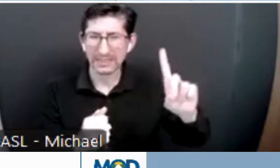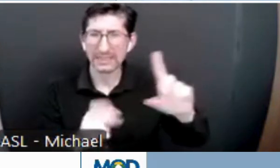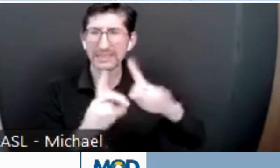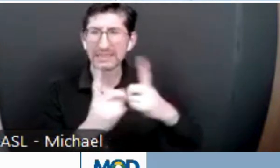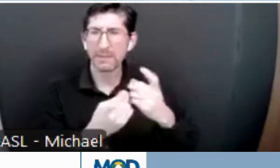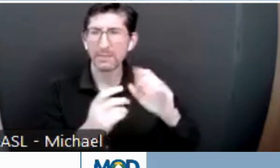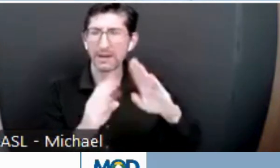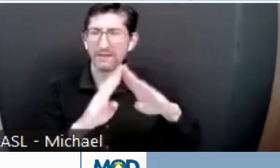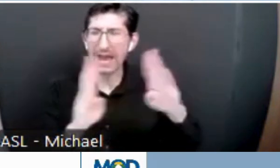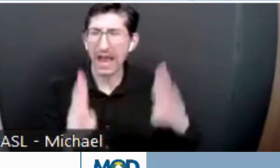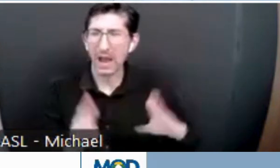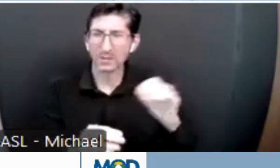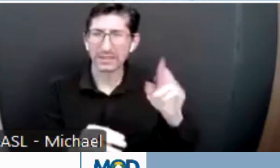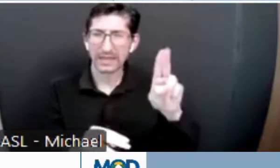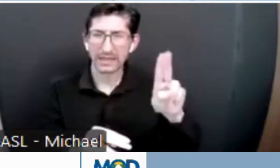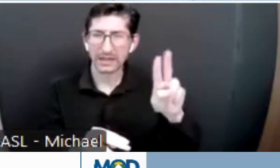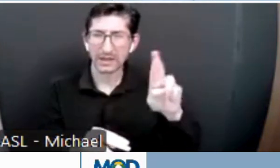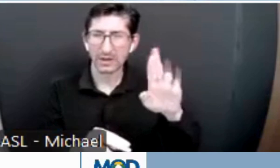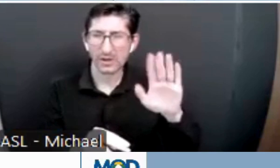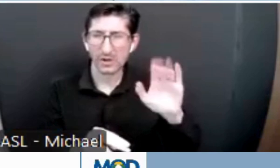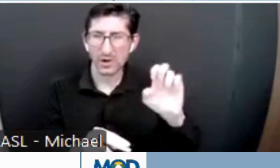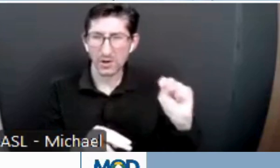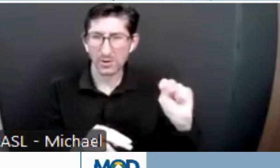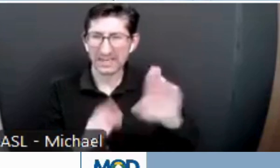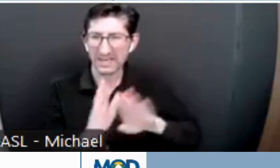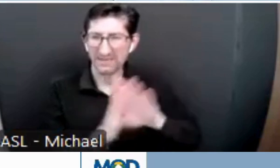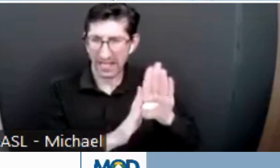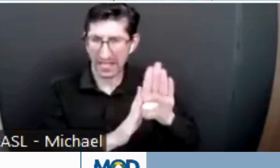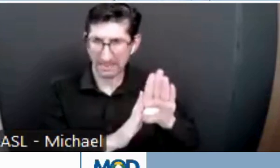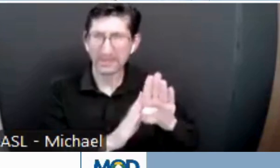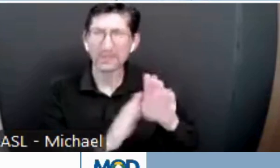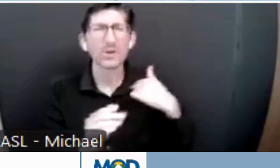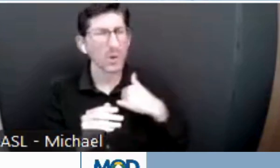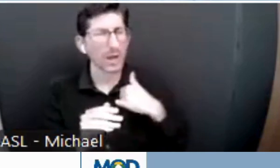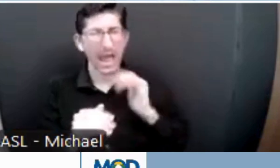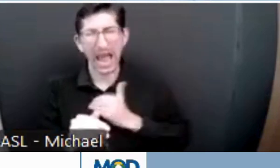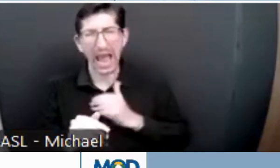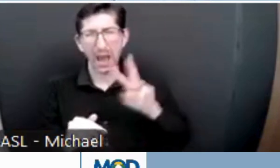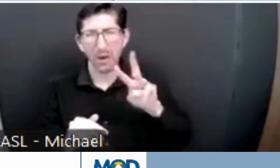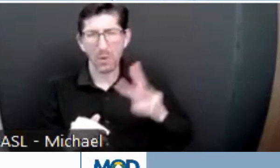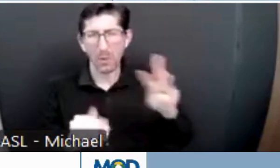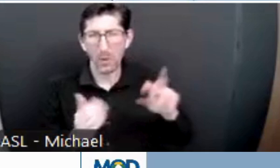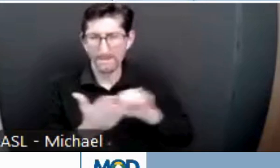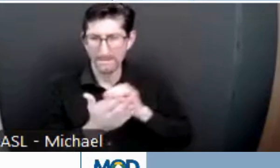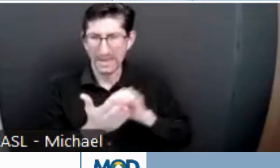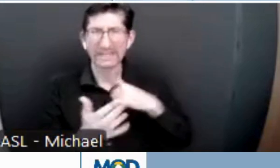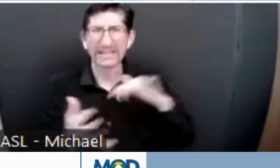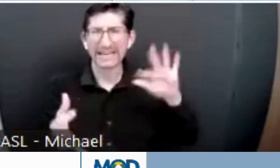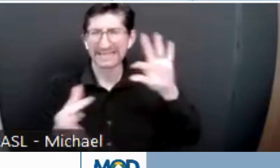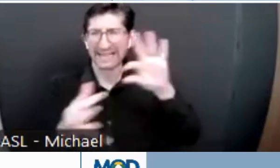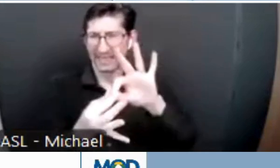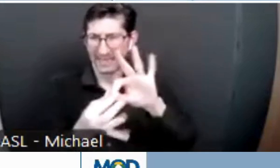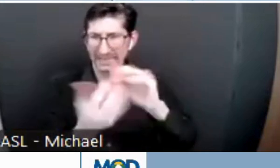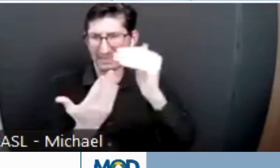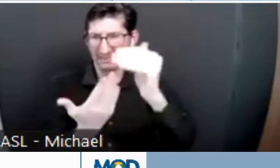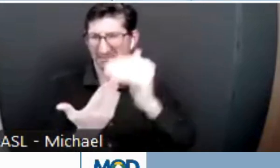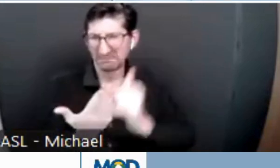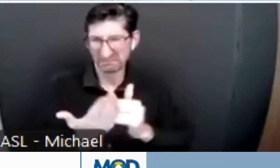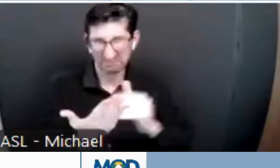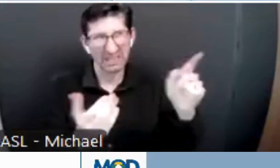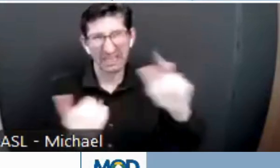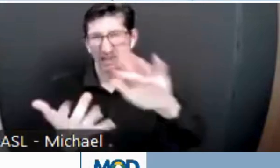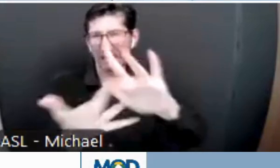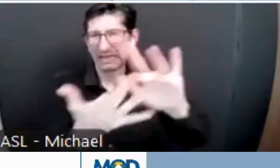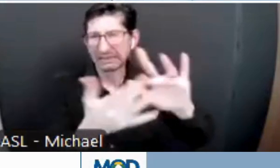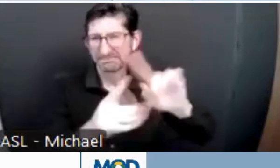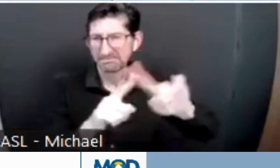modification guidance, which we provide links to on our website, and letting them know that they can call us with